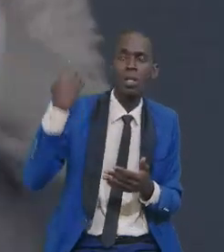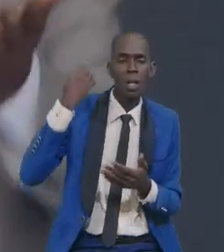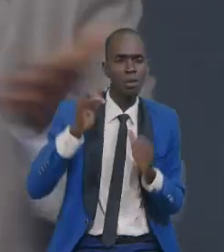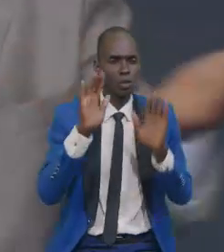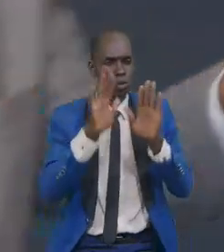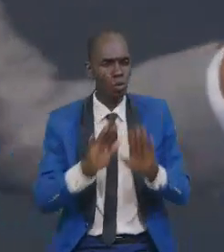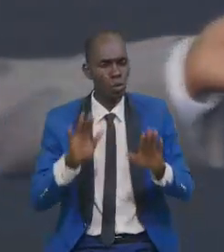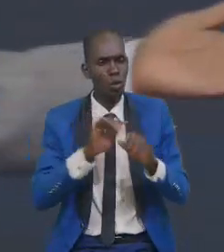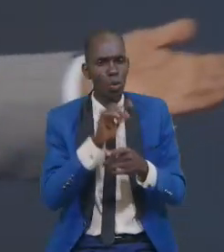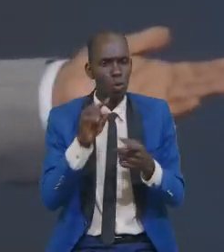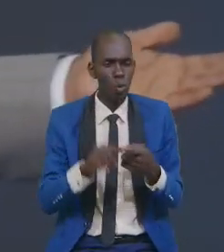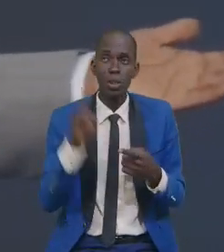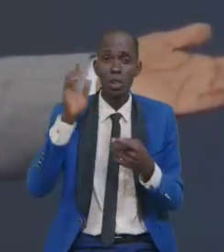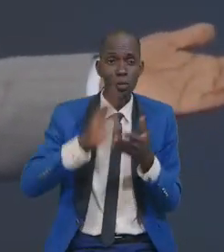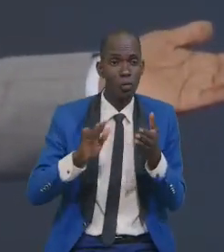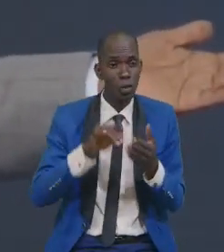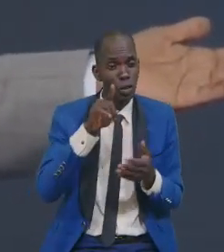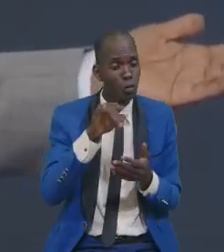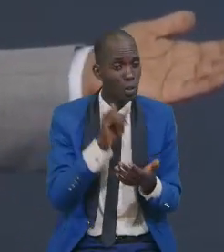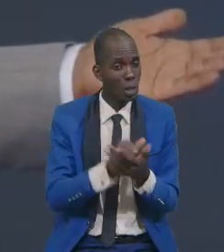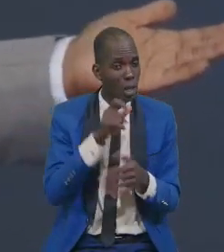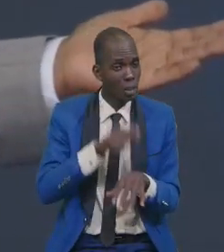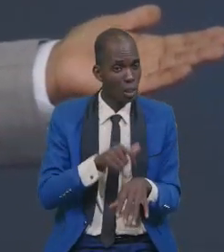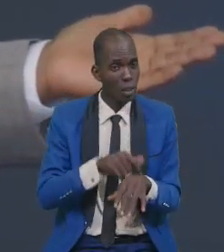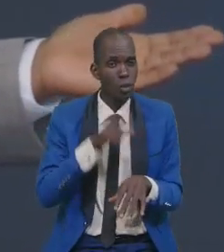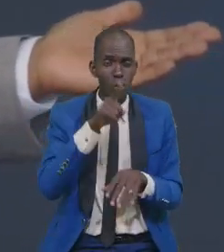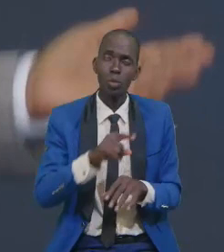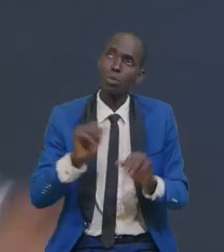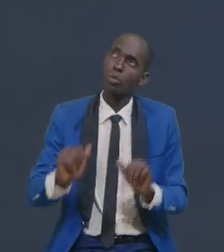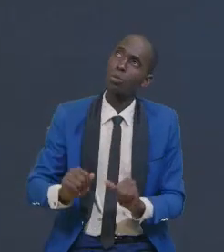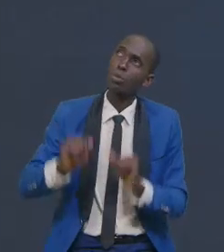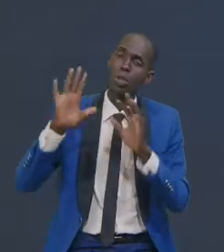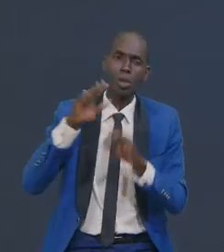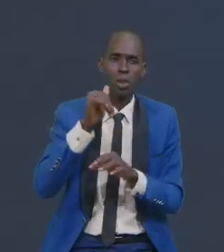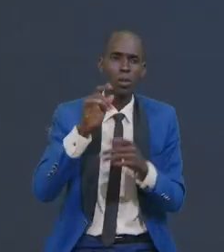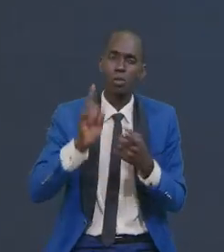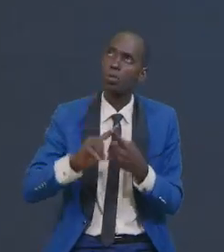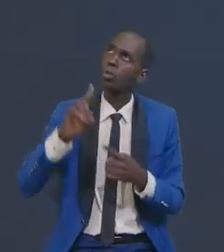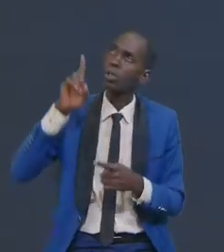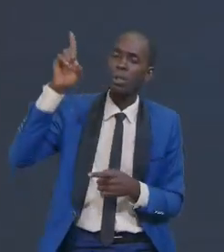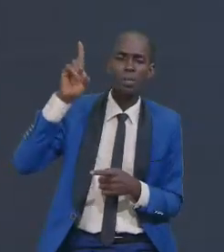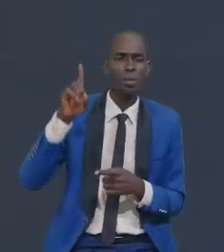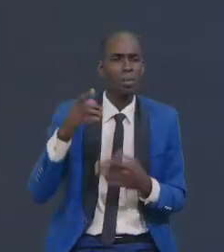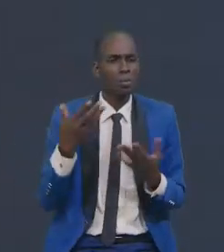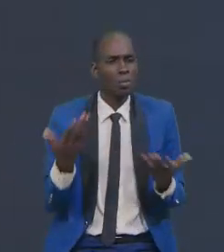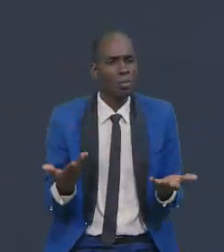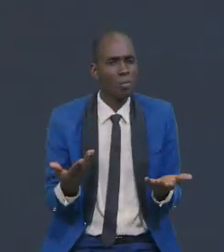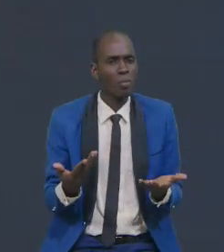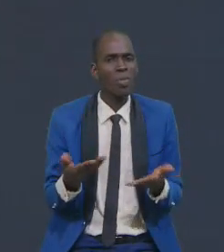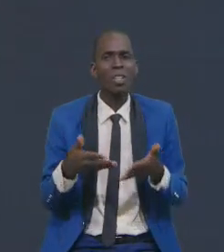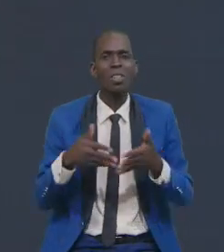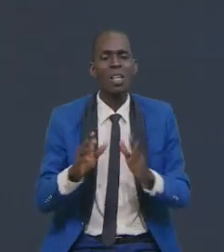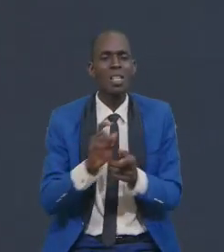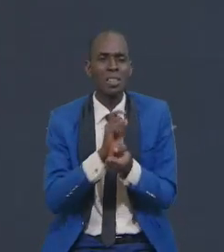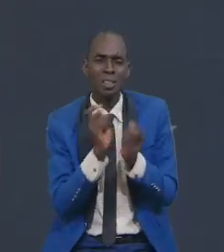When he forgave you that time you offered yourself and you submitted yourself to God. Let's change our